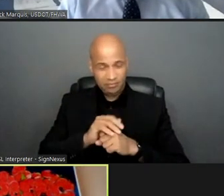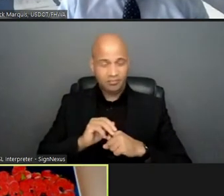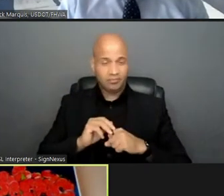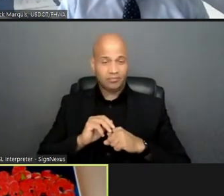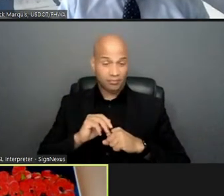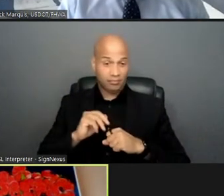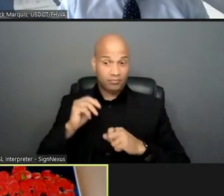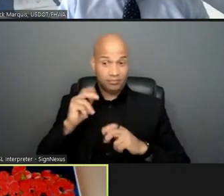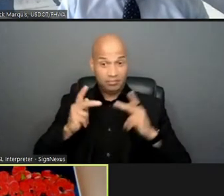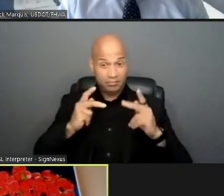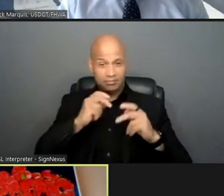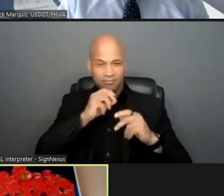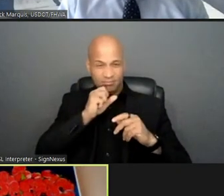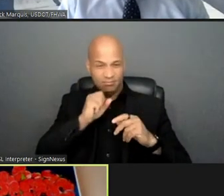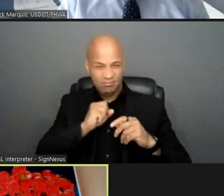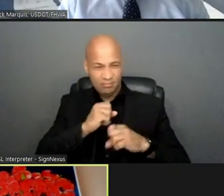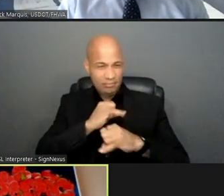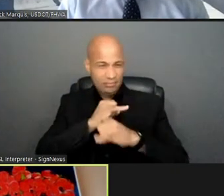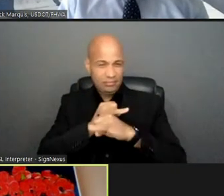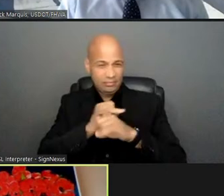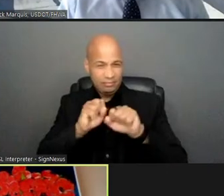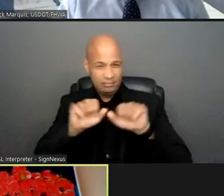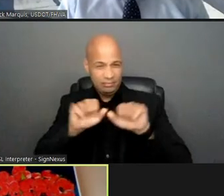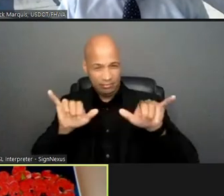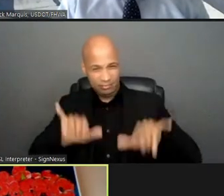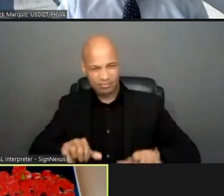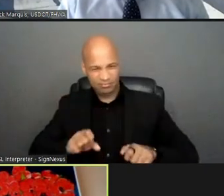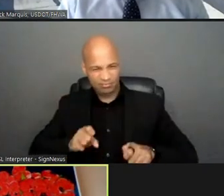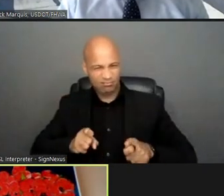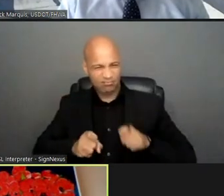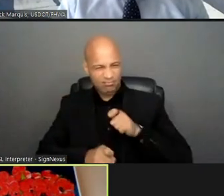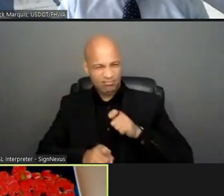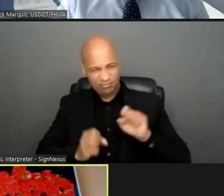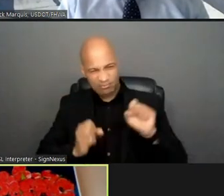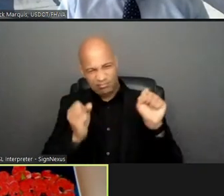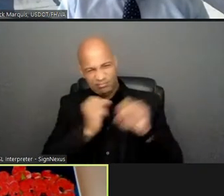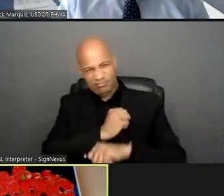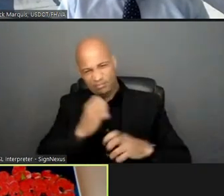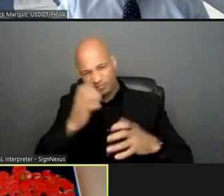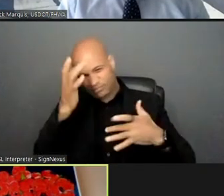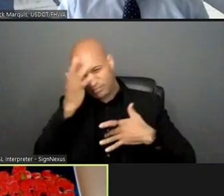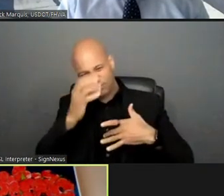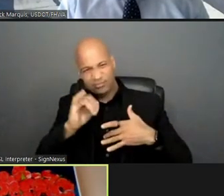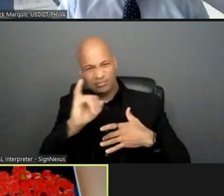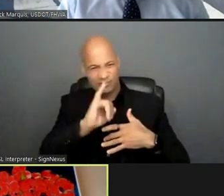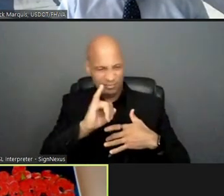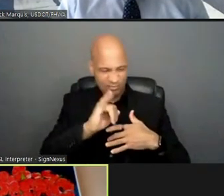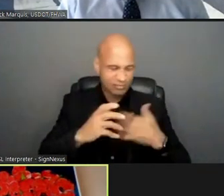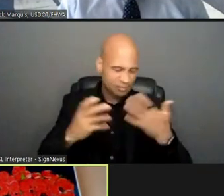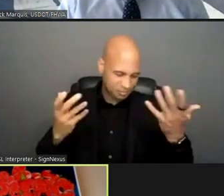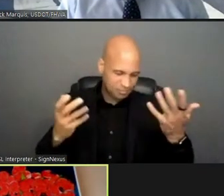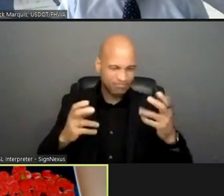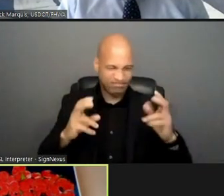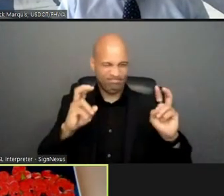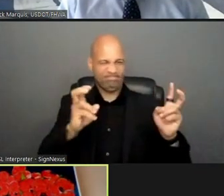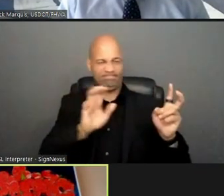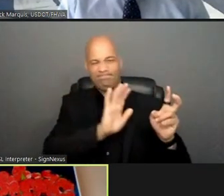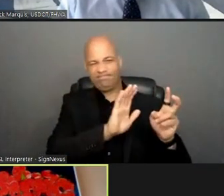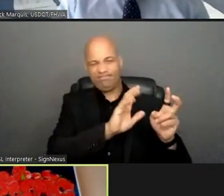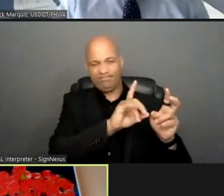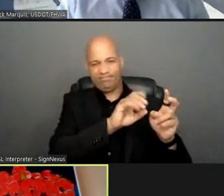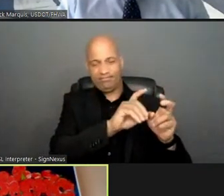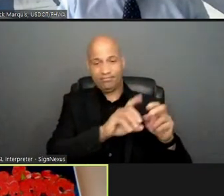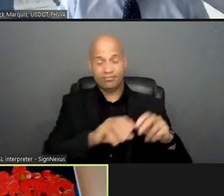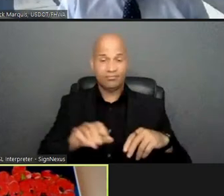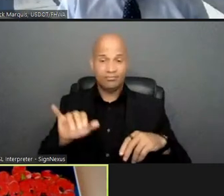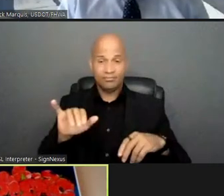their immune systems change making it harder for their body to fight off disease and infection end quote according to WebMD quote